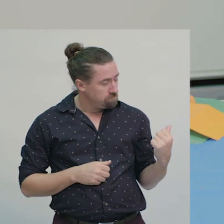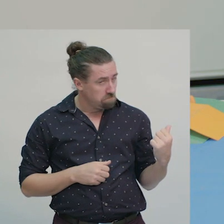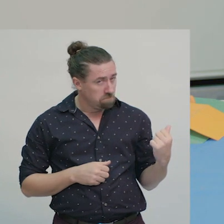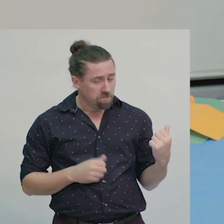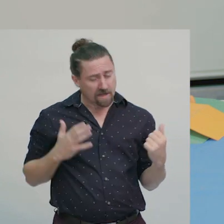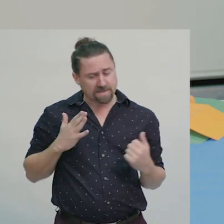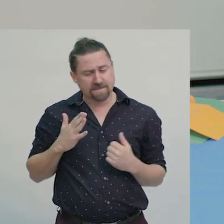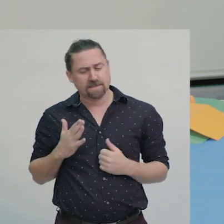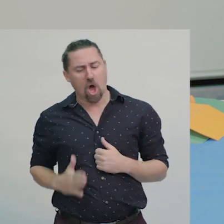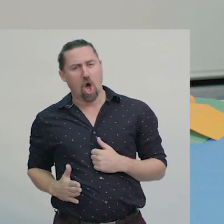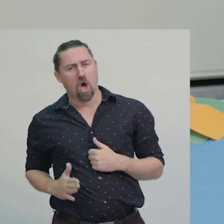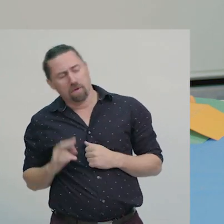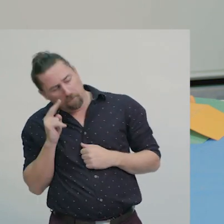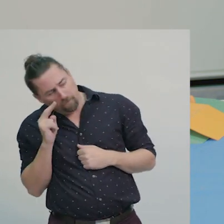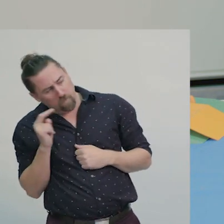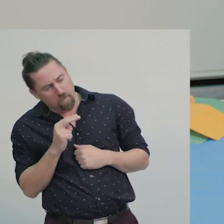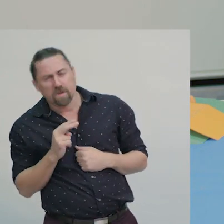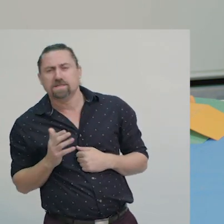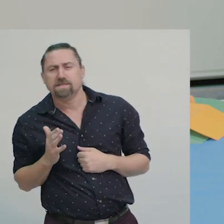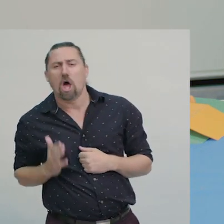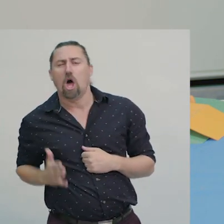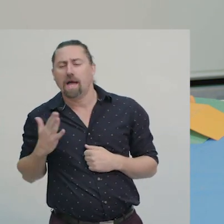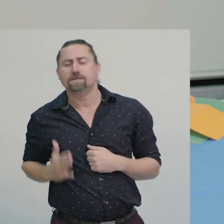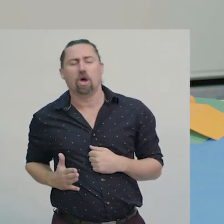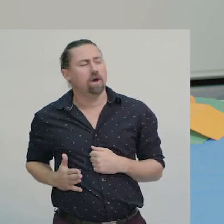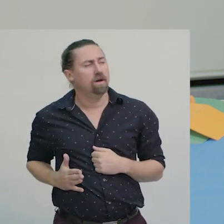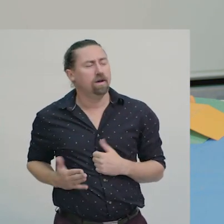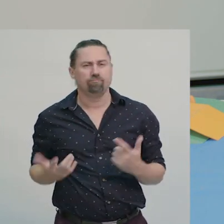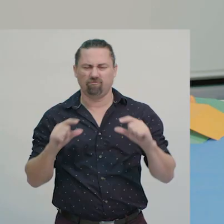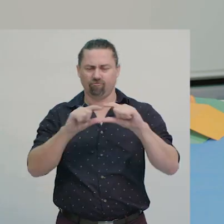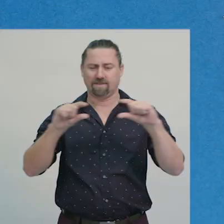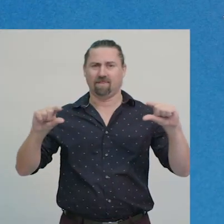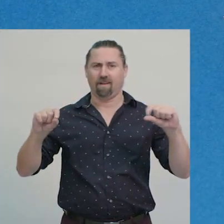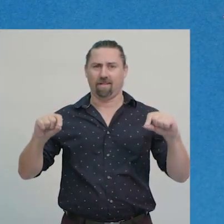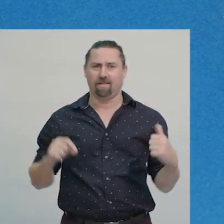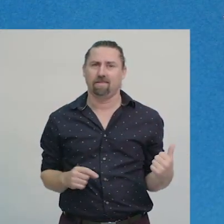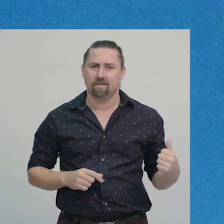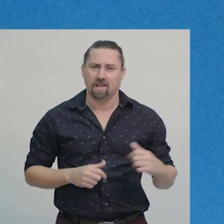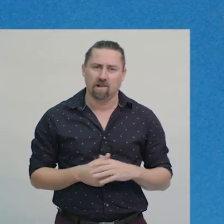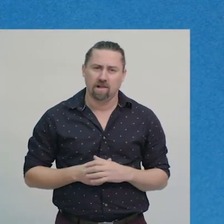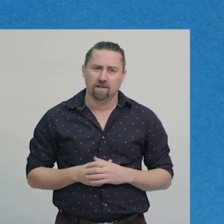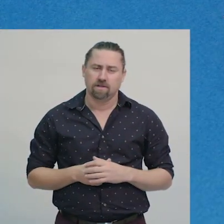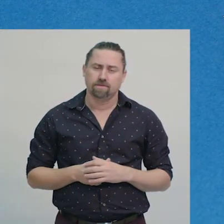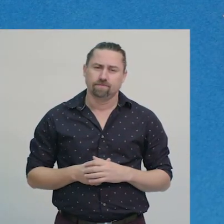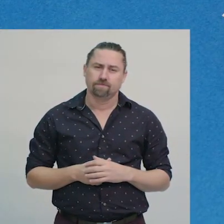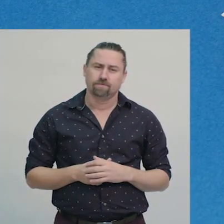What shape is the side view? It is also a rectangle.